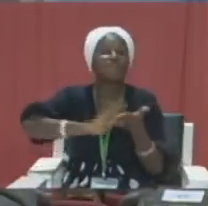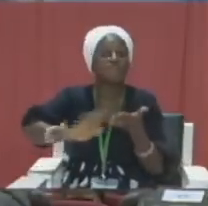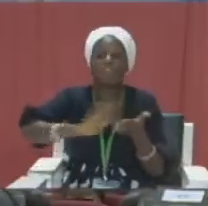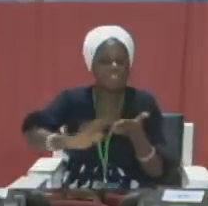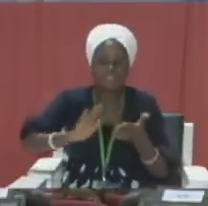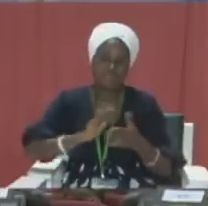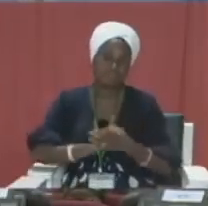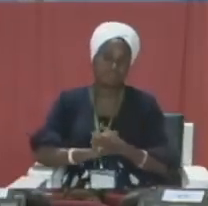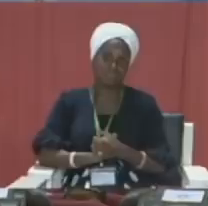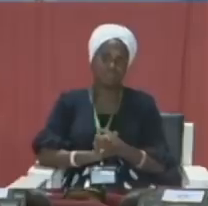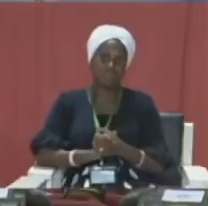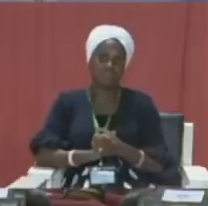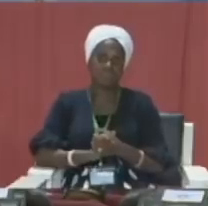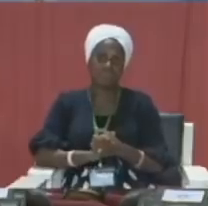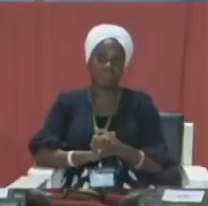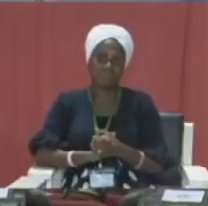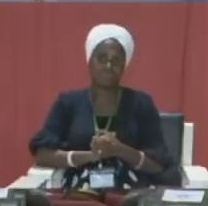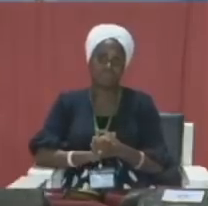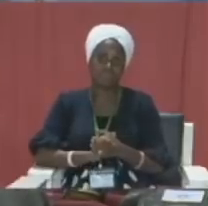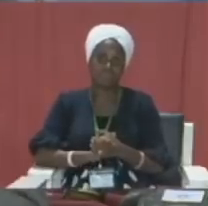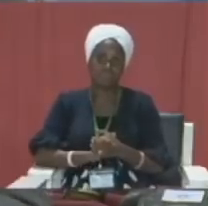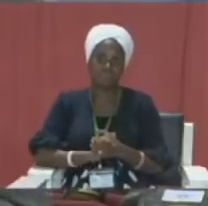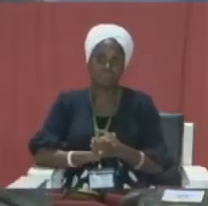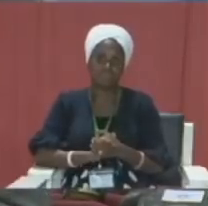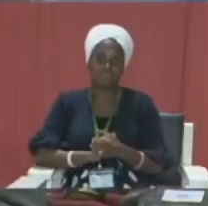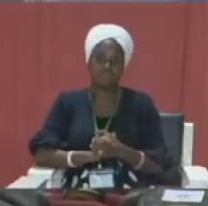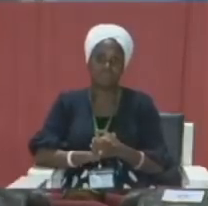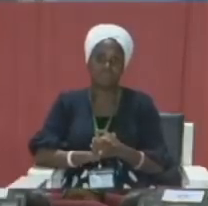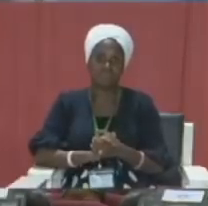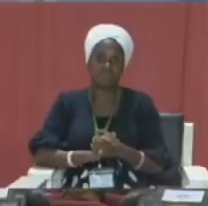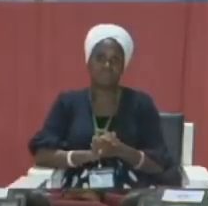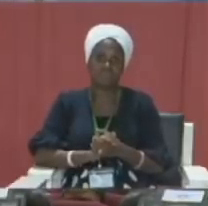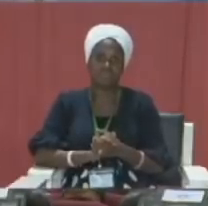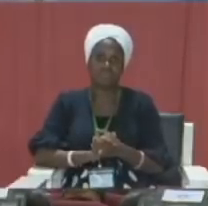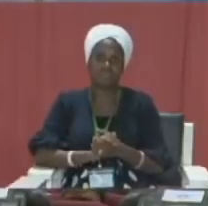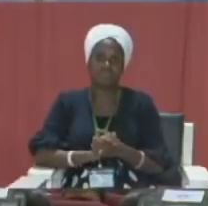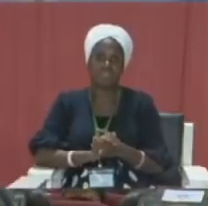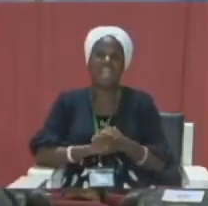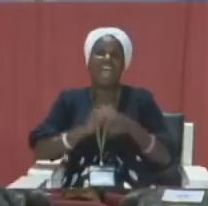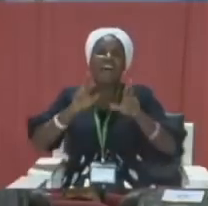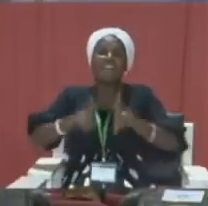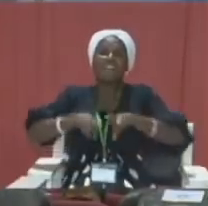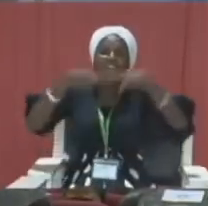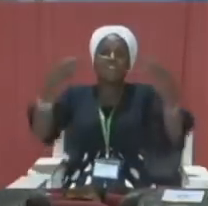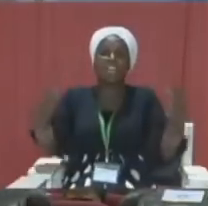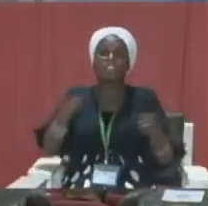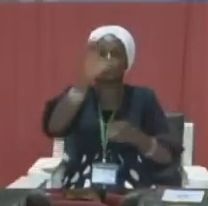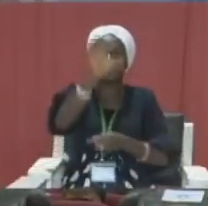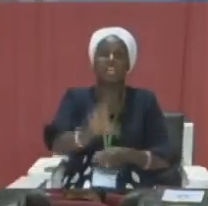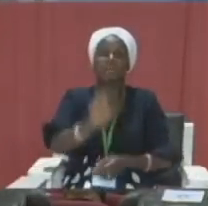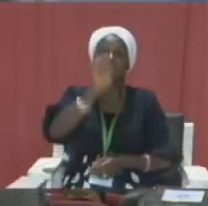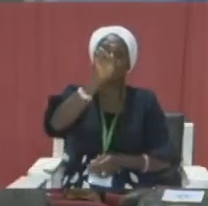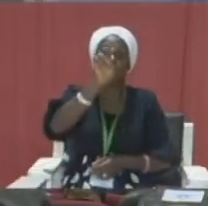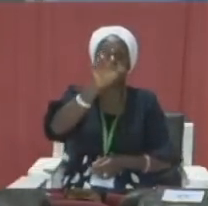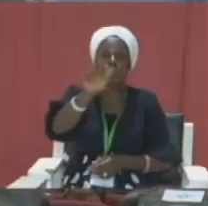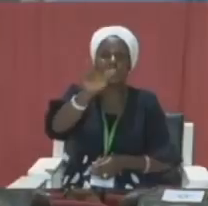Revelation 21, verse 4 says,